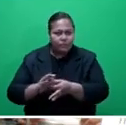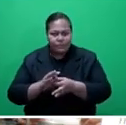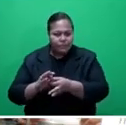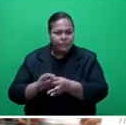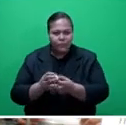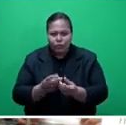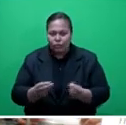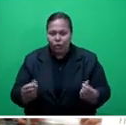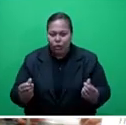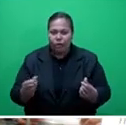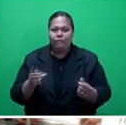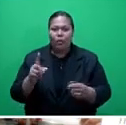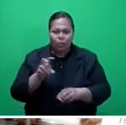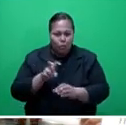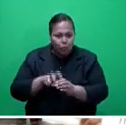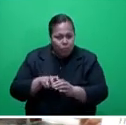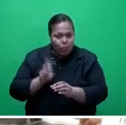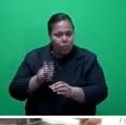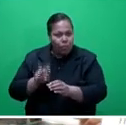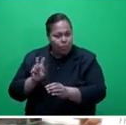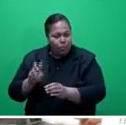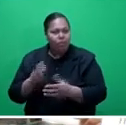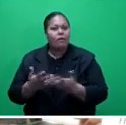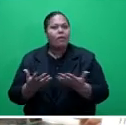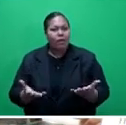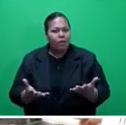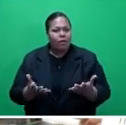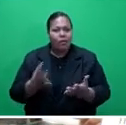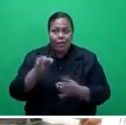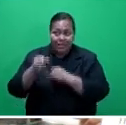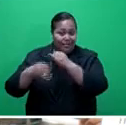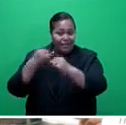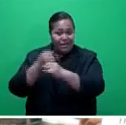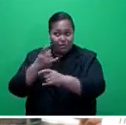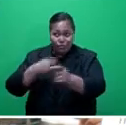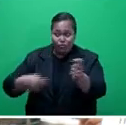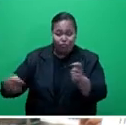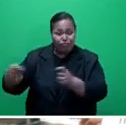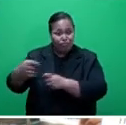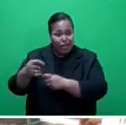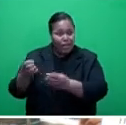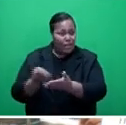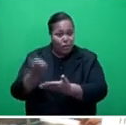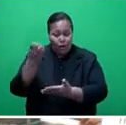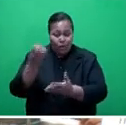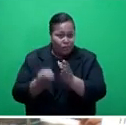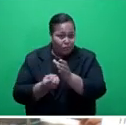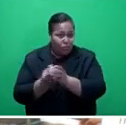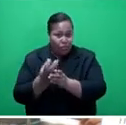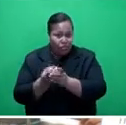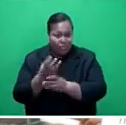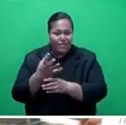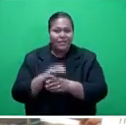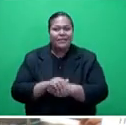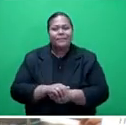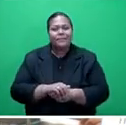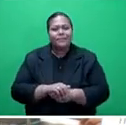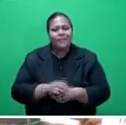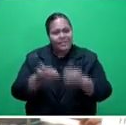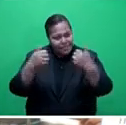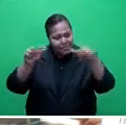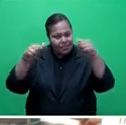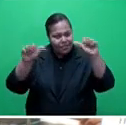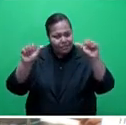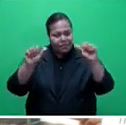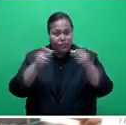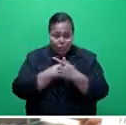jobs, businesses, international trade and economic growth and development and prosperity. We as